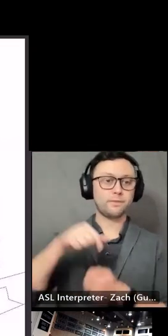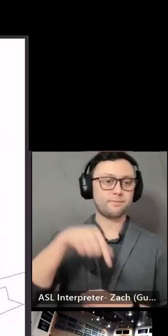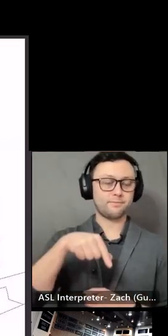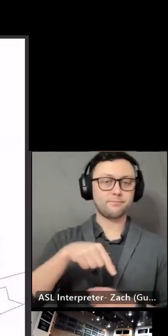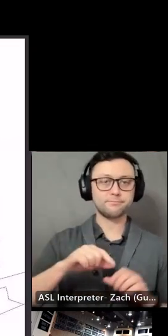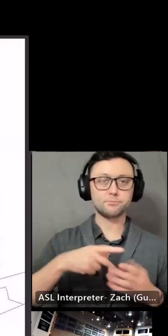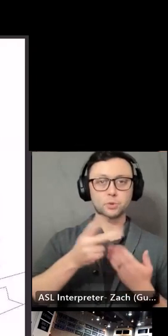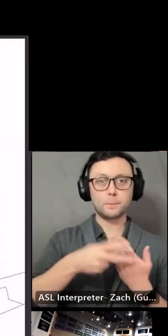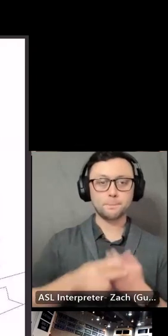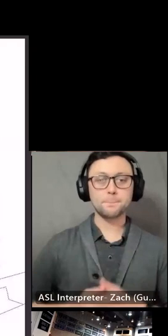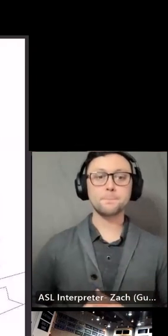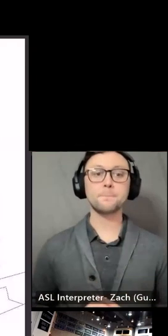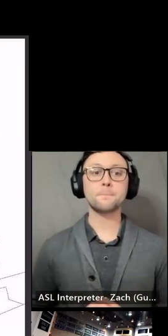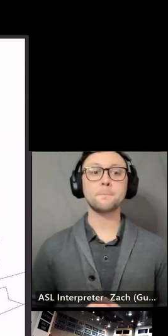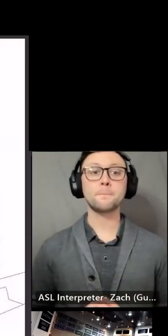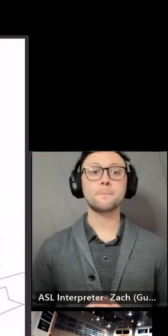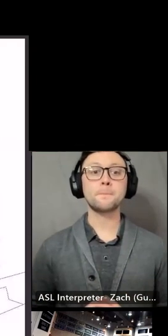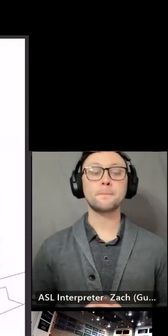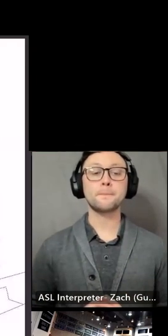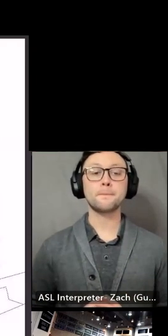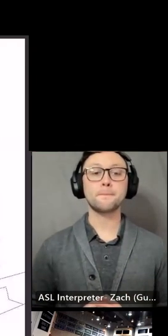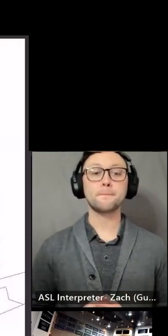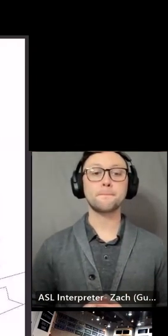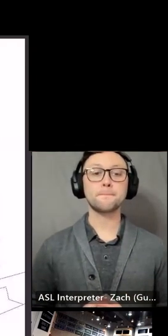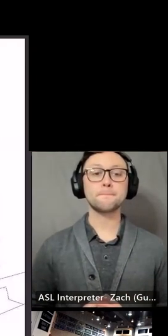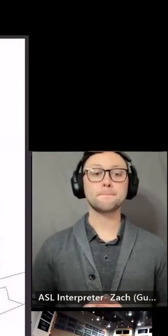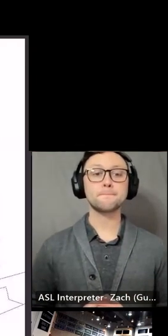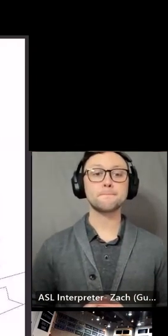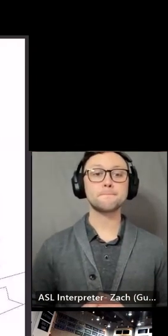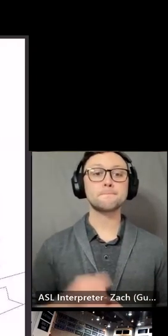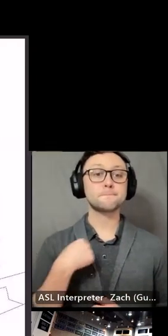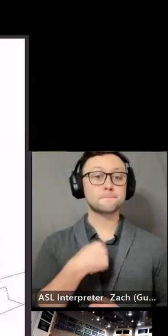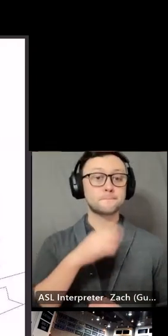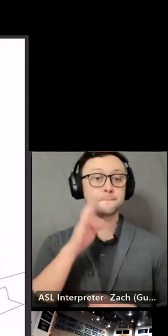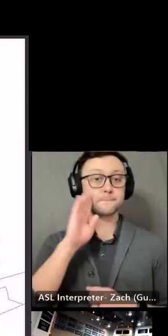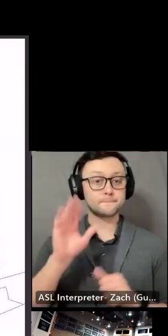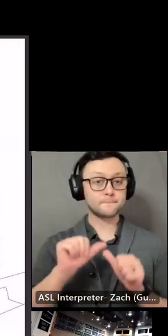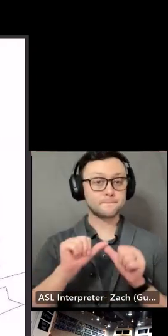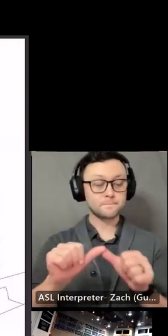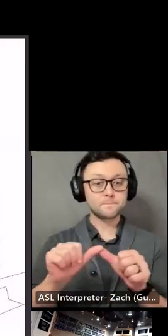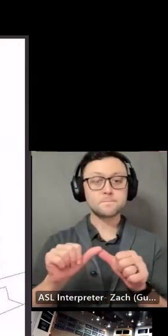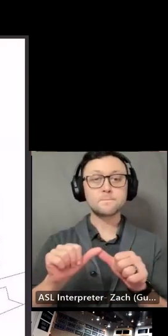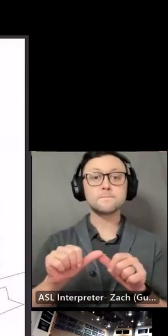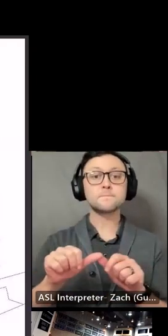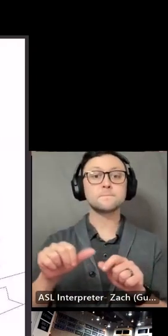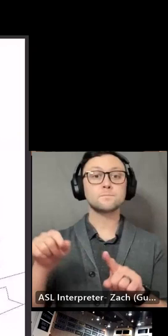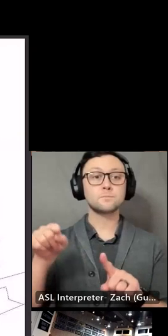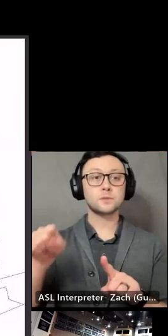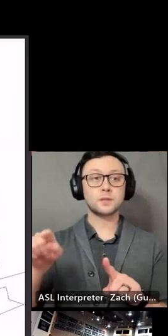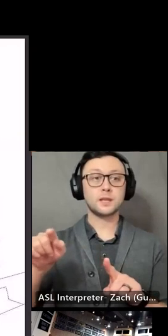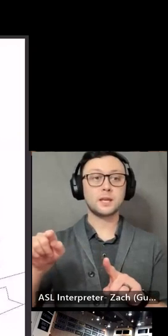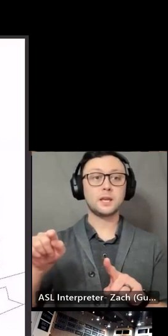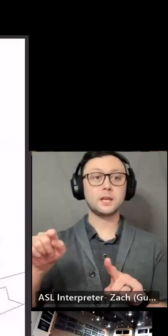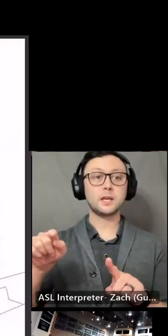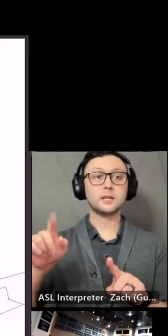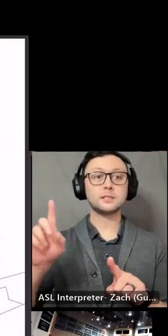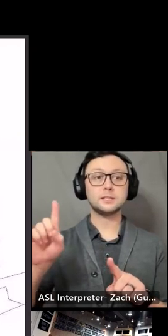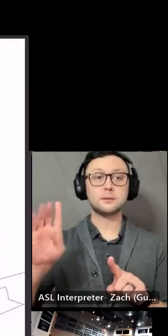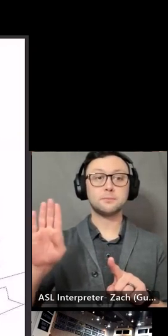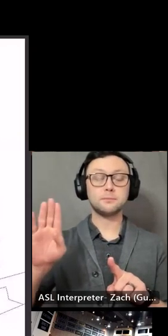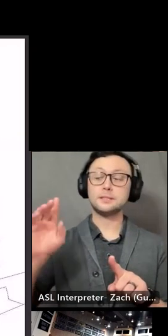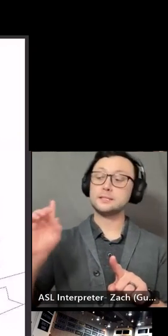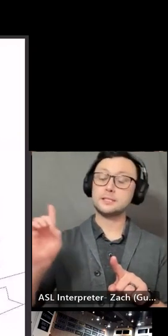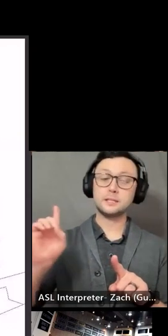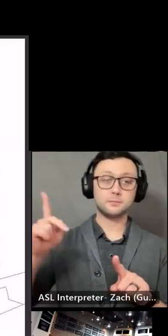And then in addition, we are maintaining the DPW site with the small exception of having egress